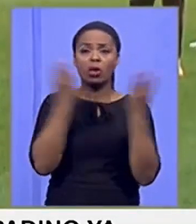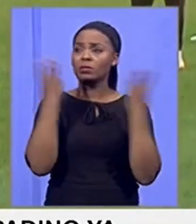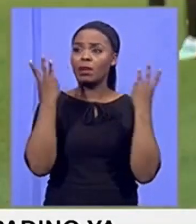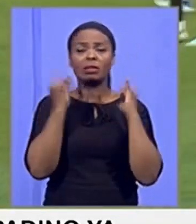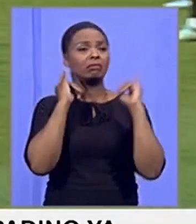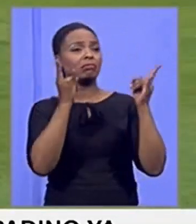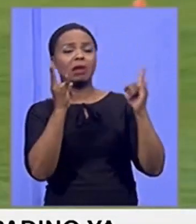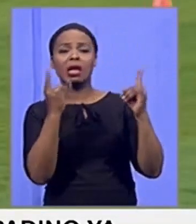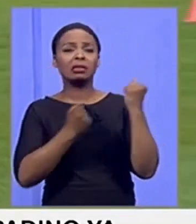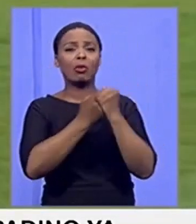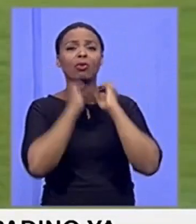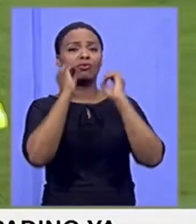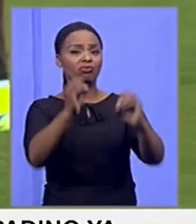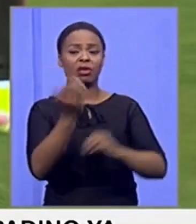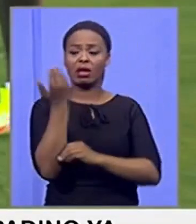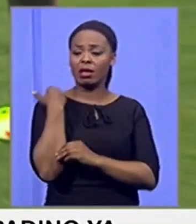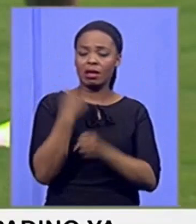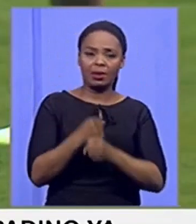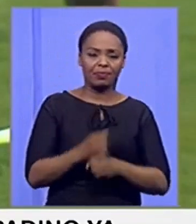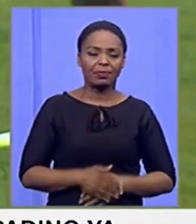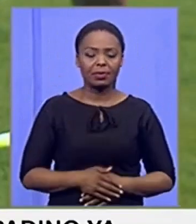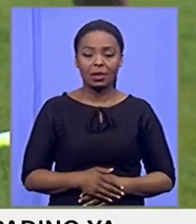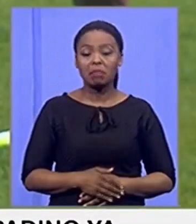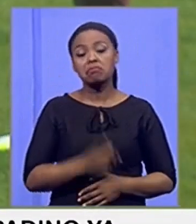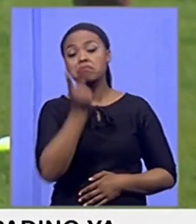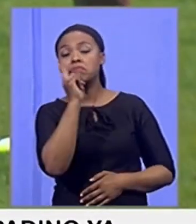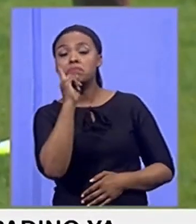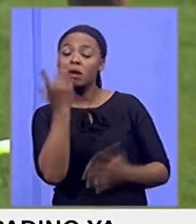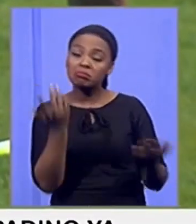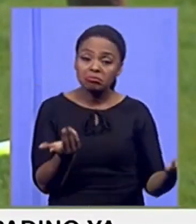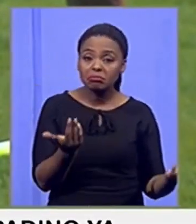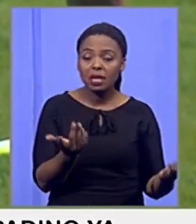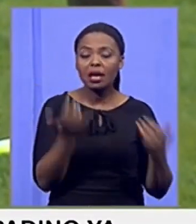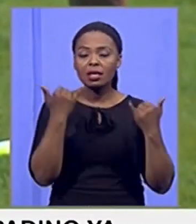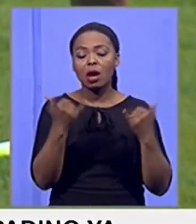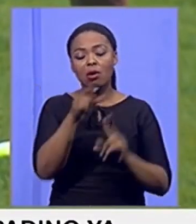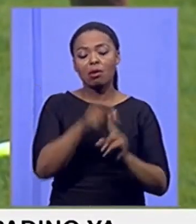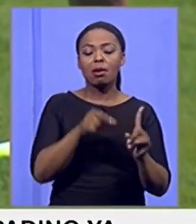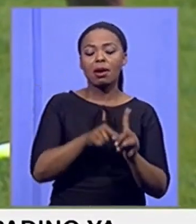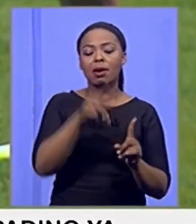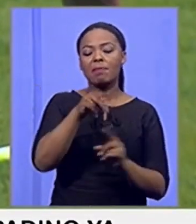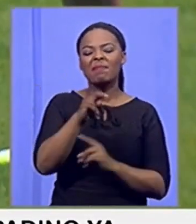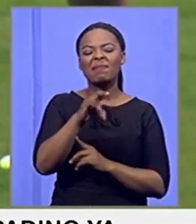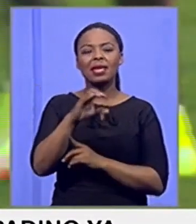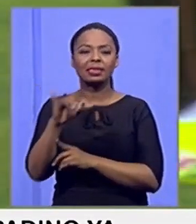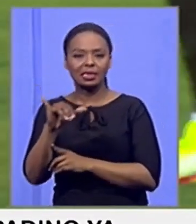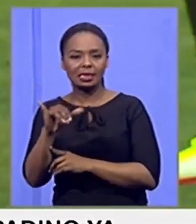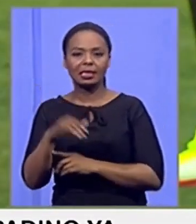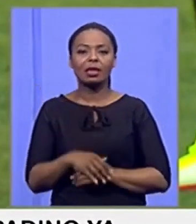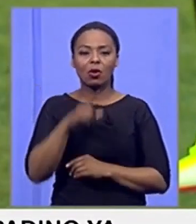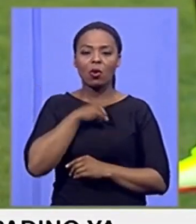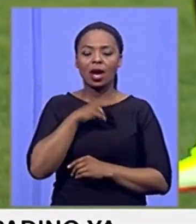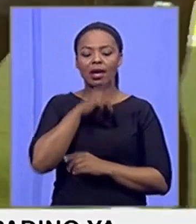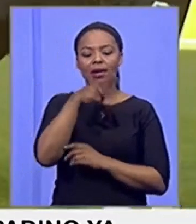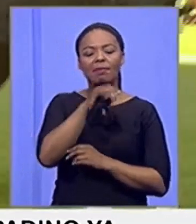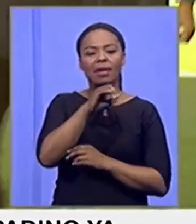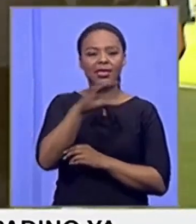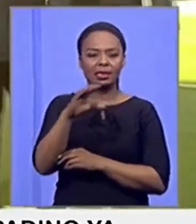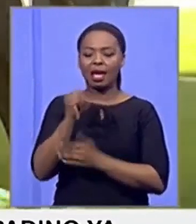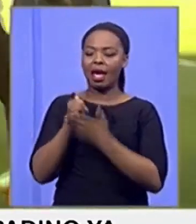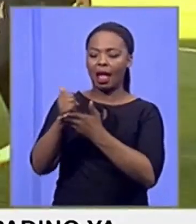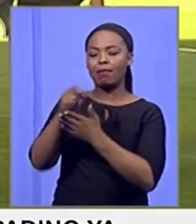Bafana gomme go letetswe dikgolo go tšwa go moralo ka pele Percy Tau yo a thušitšego Al Ahly go